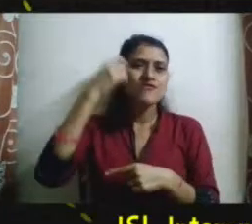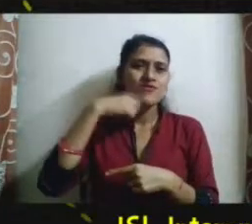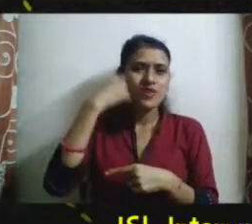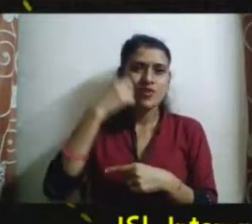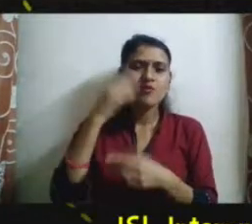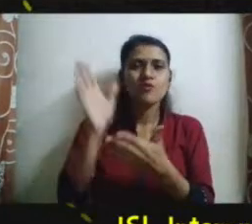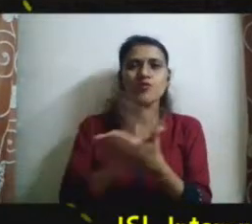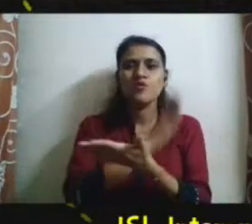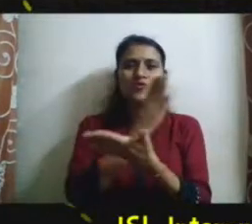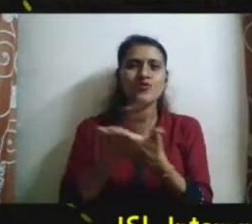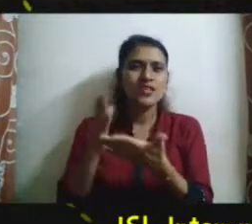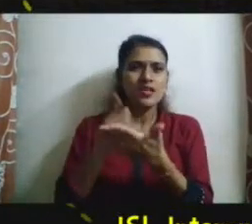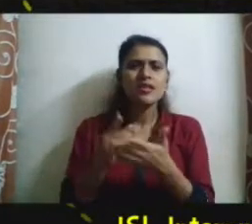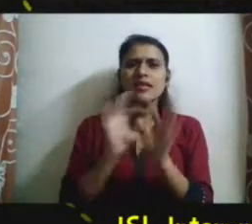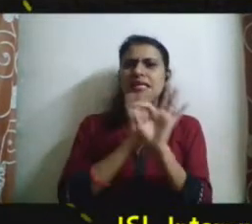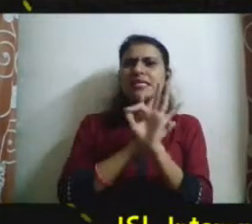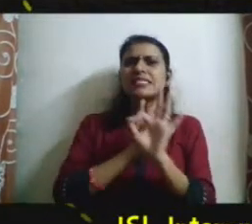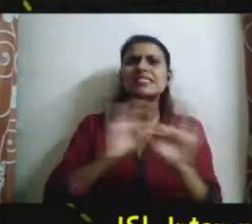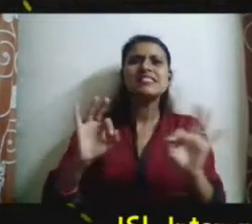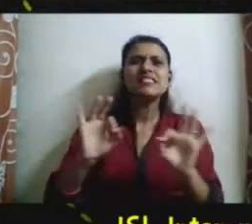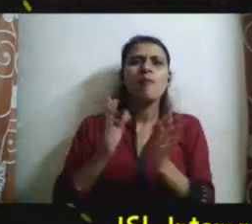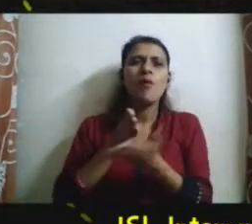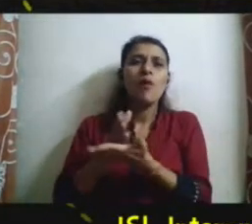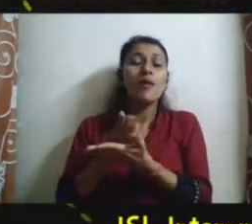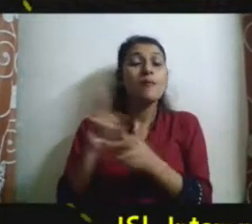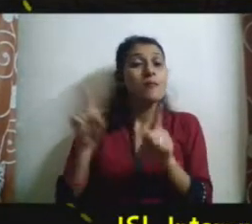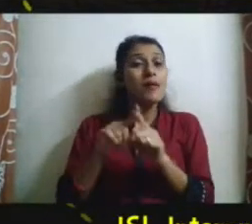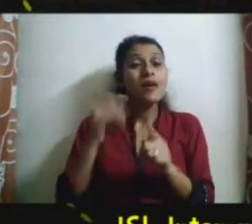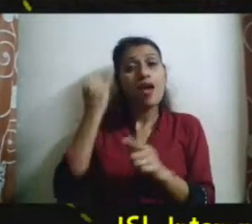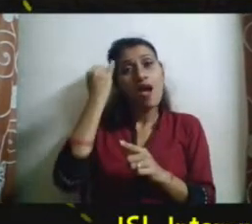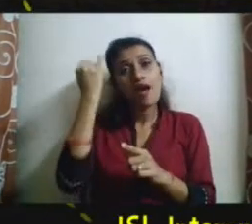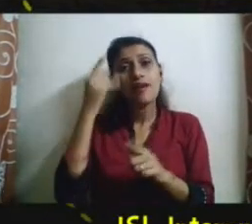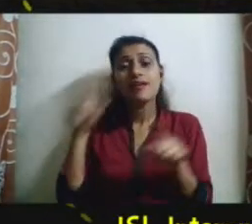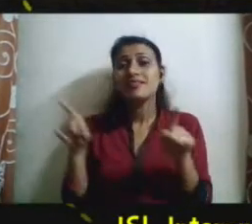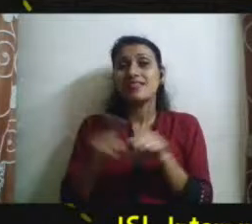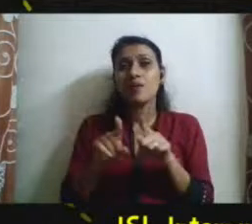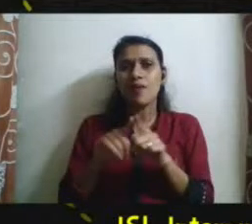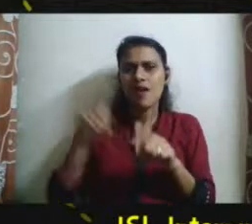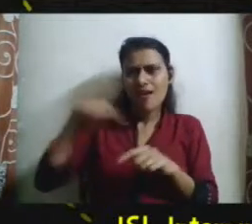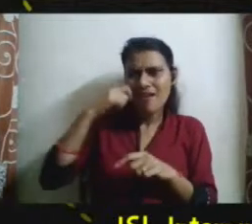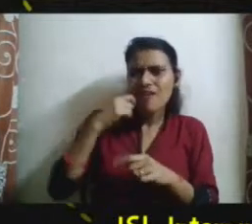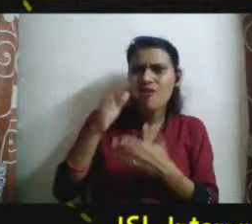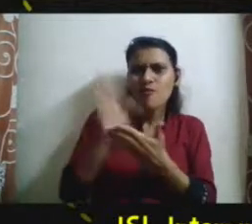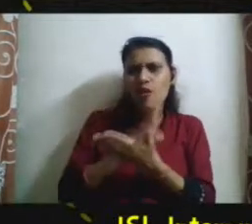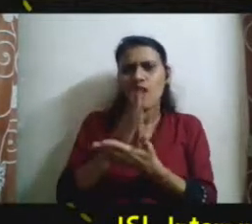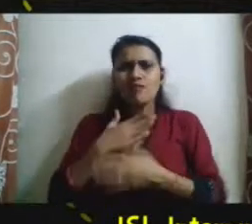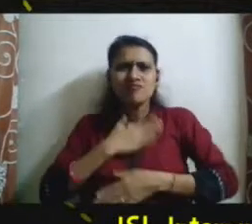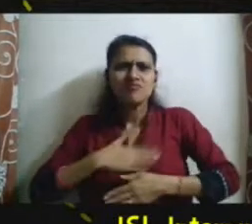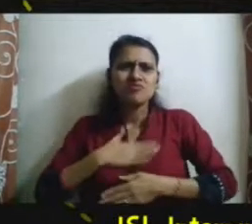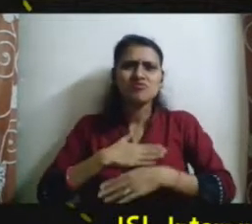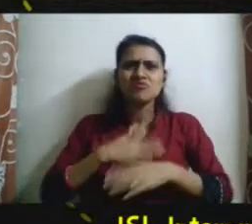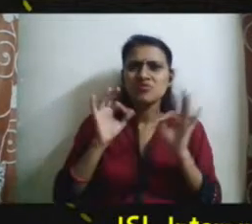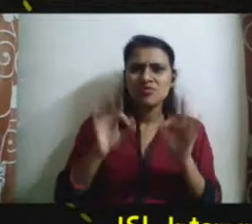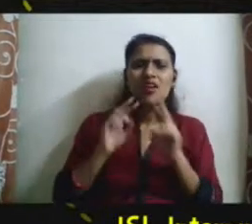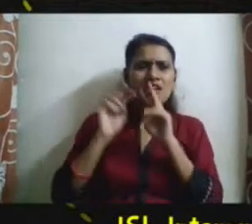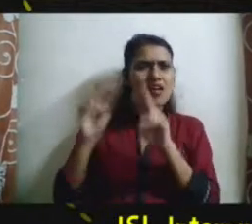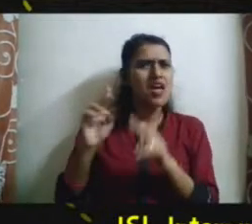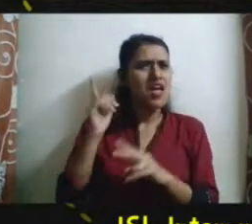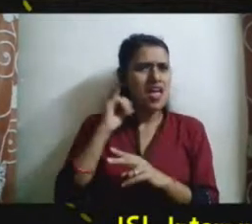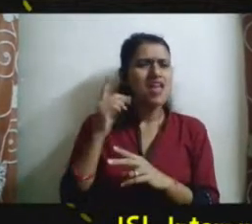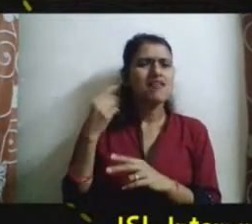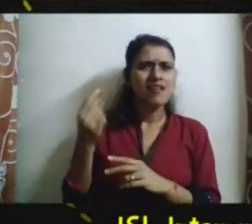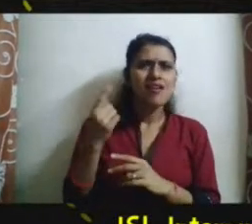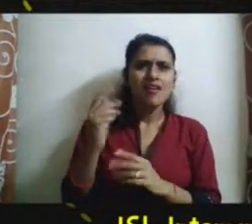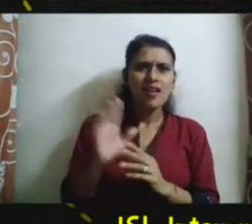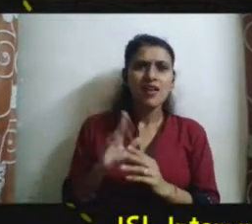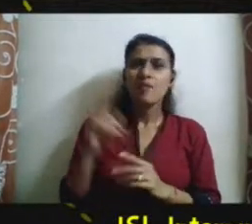much simplified form, but the same ideas, we continue to enjoy them in Hindi film music, and that too is considered to be somehow nichle star ki